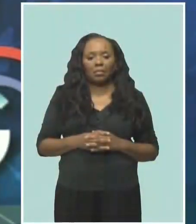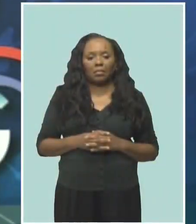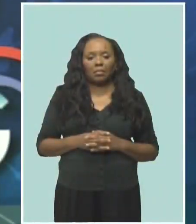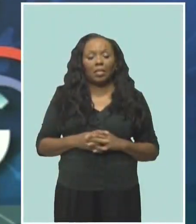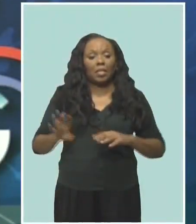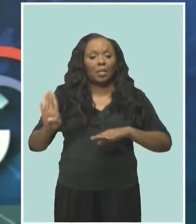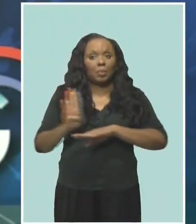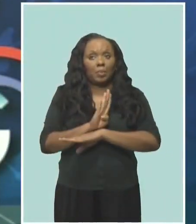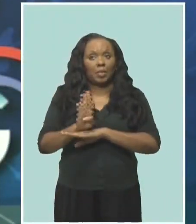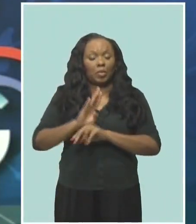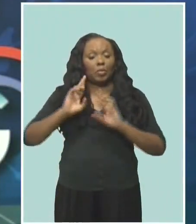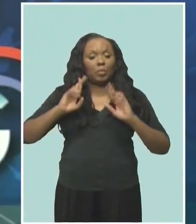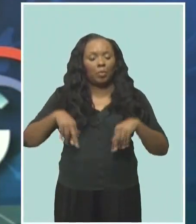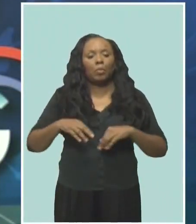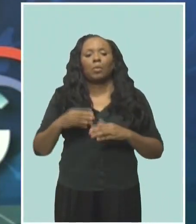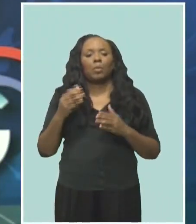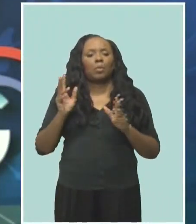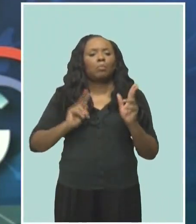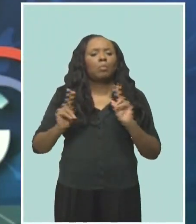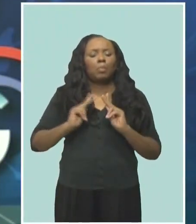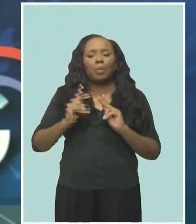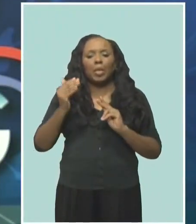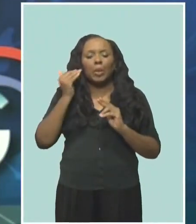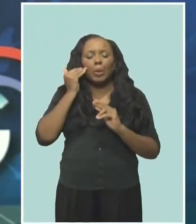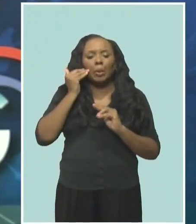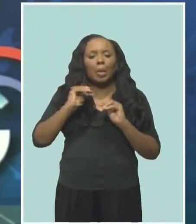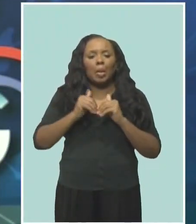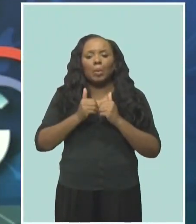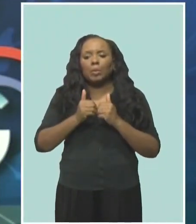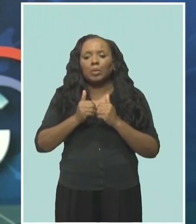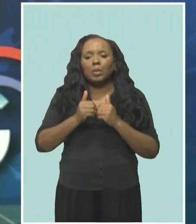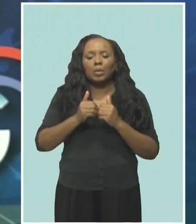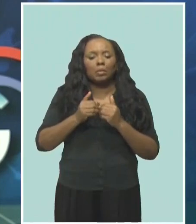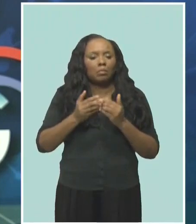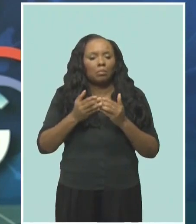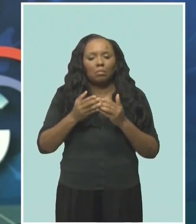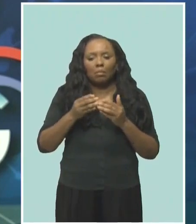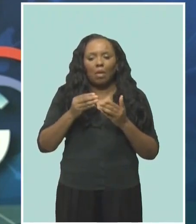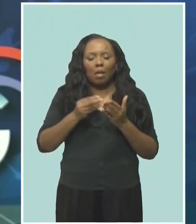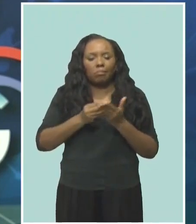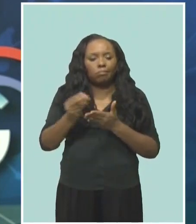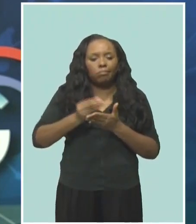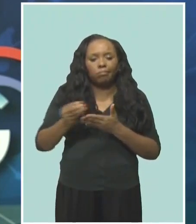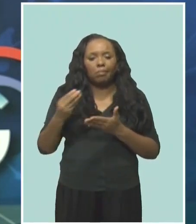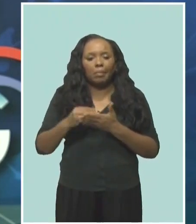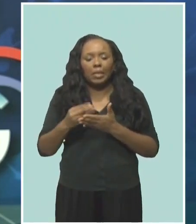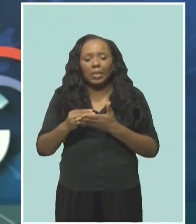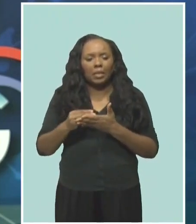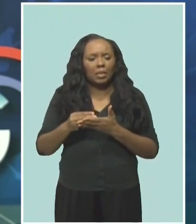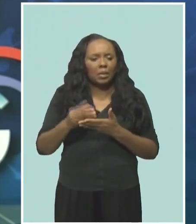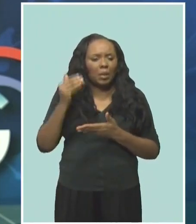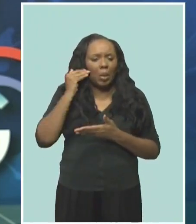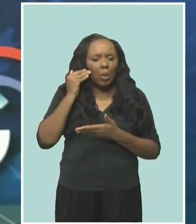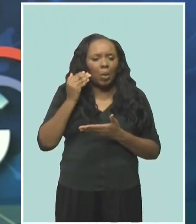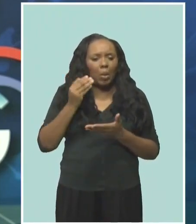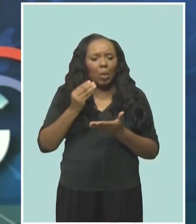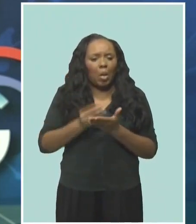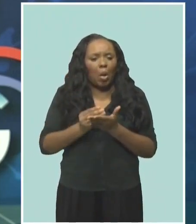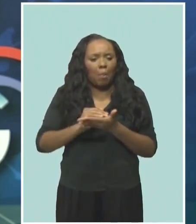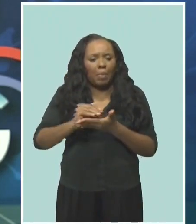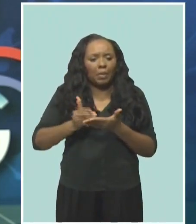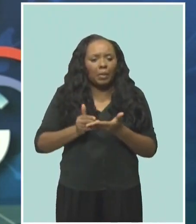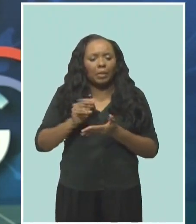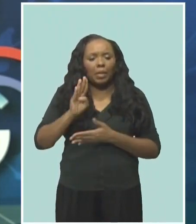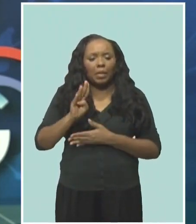In business tonight, budgeting and spending wisely were among the areas of advice given to interns at a student attachment at Goddard's